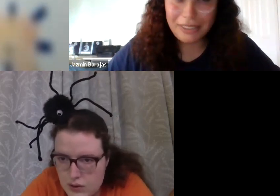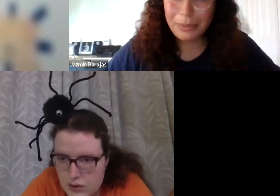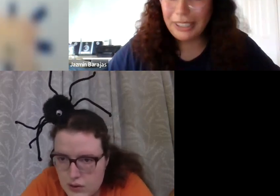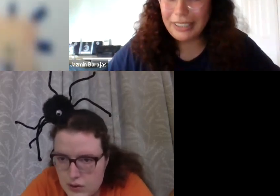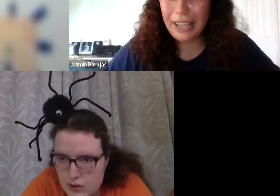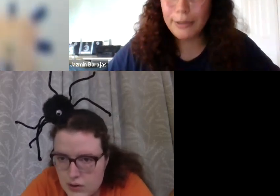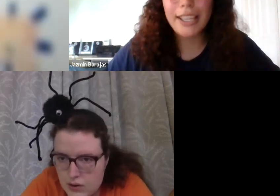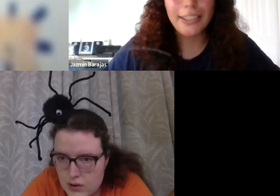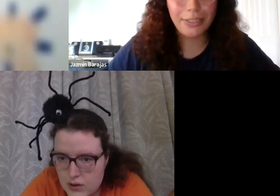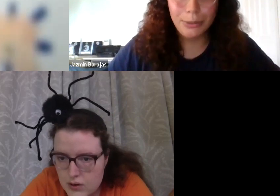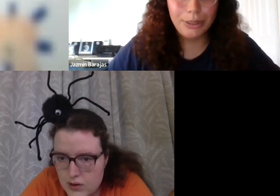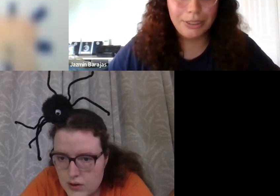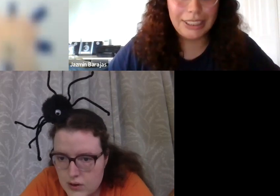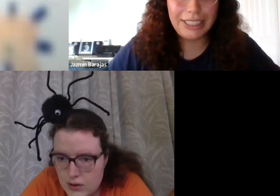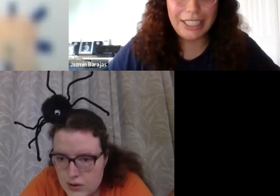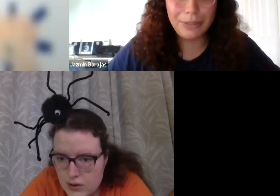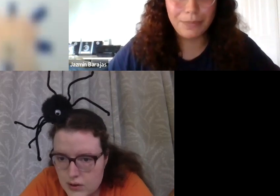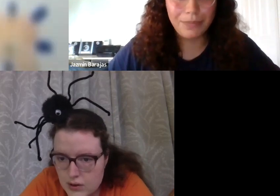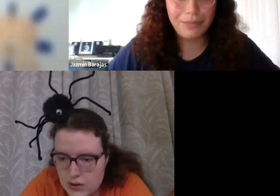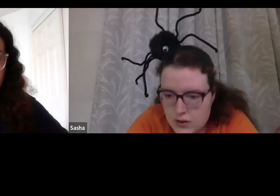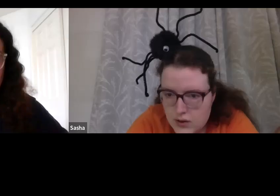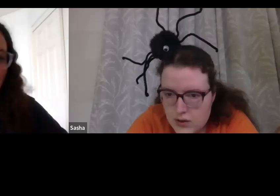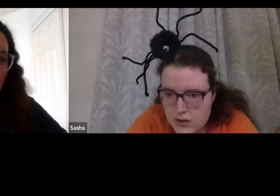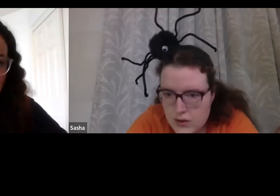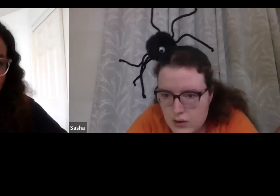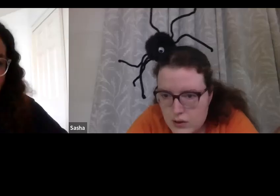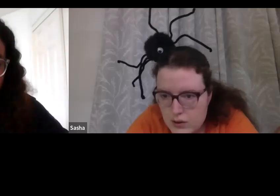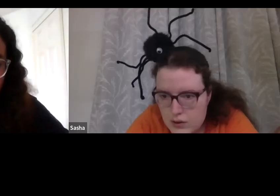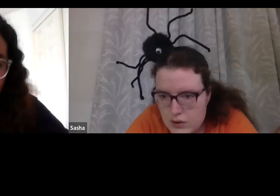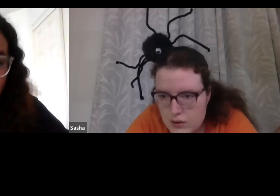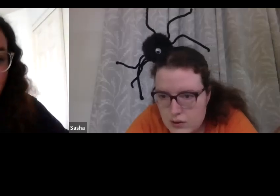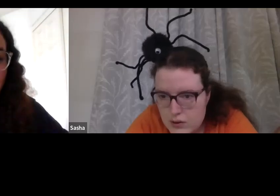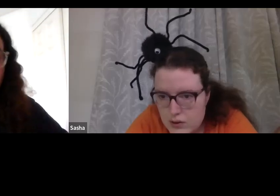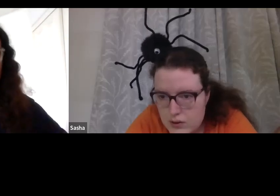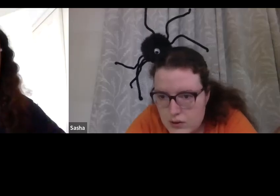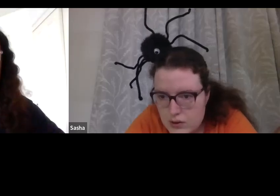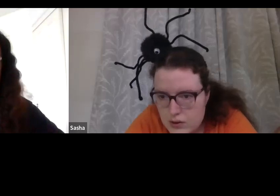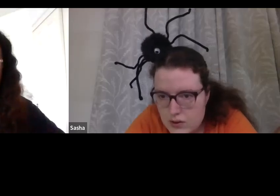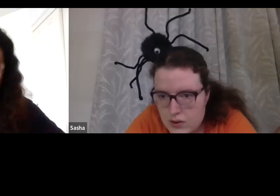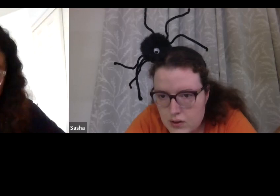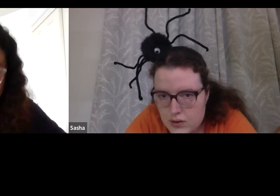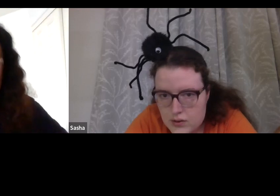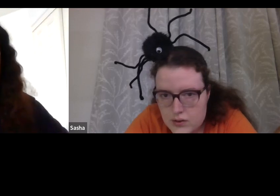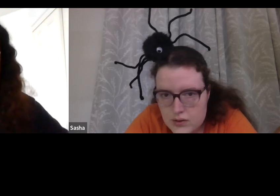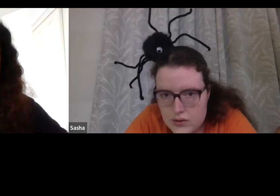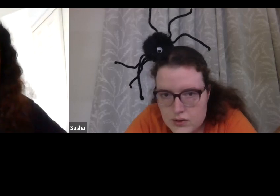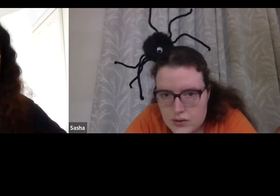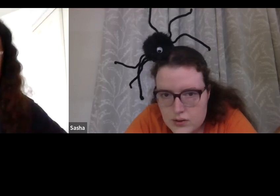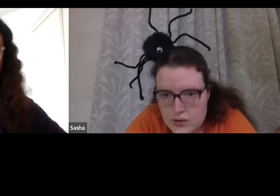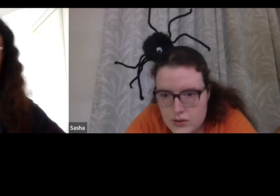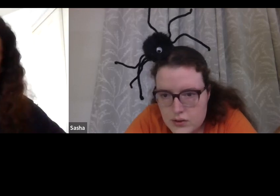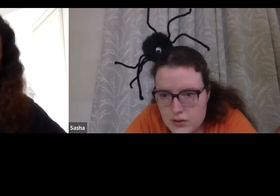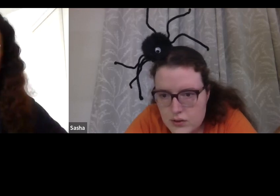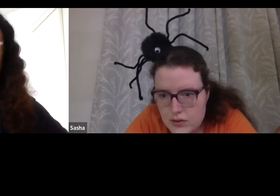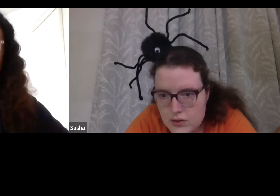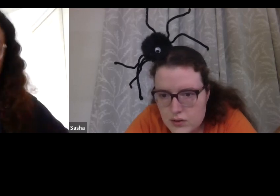are possibilities outside of school to teach society, for example? That already is really open-ended, and it's really hard